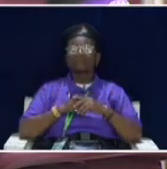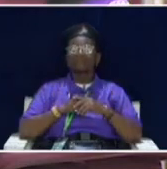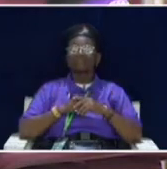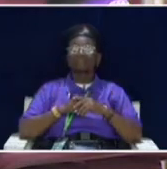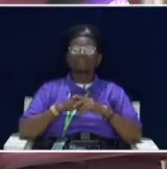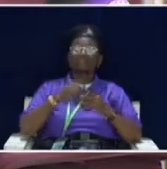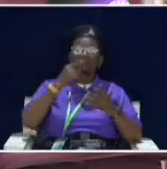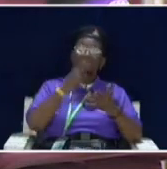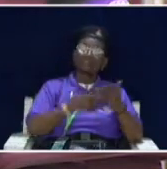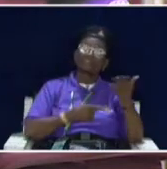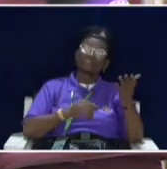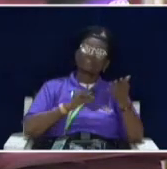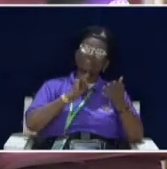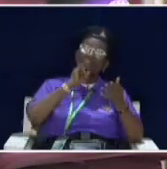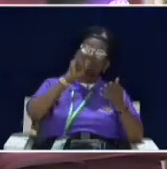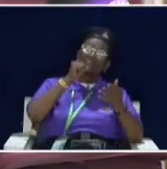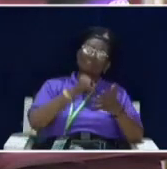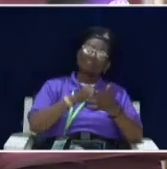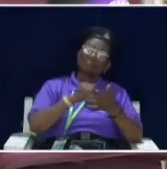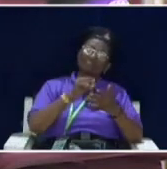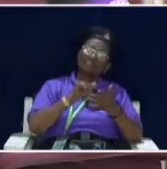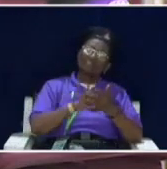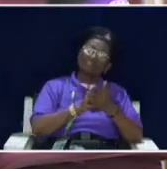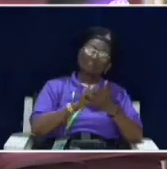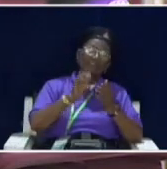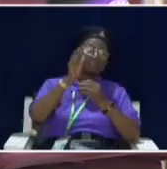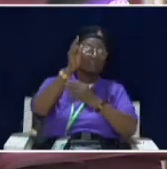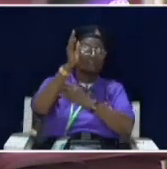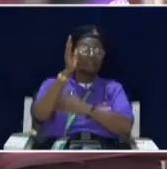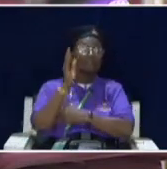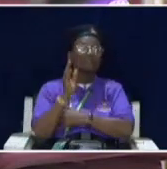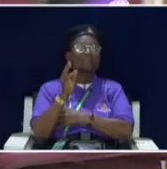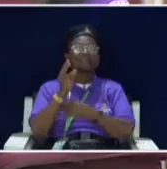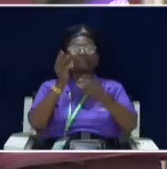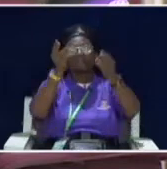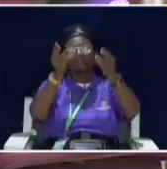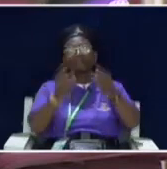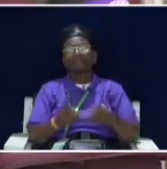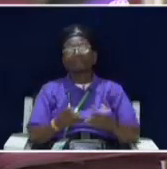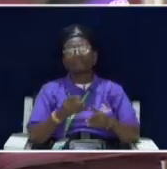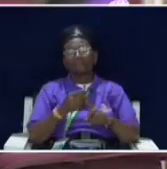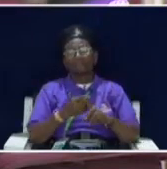What is it that God wants from you?